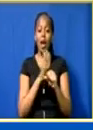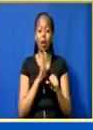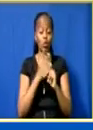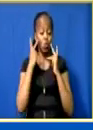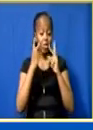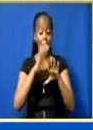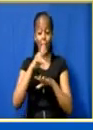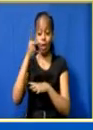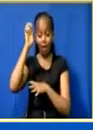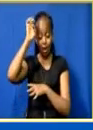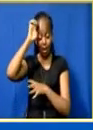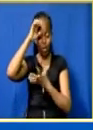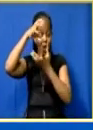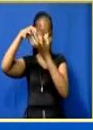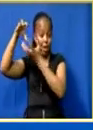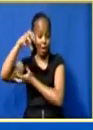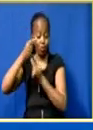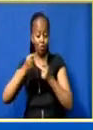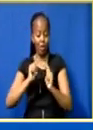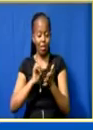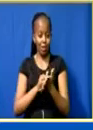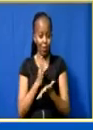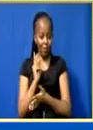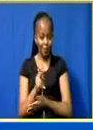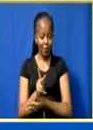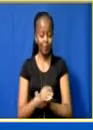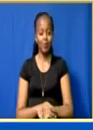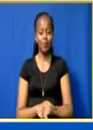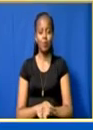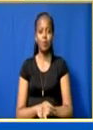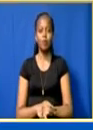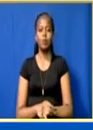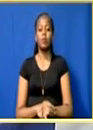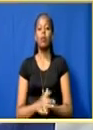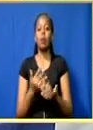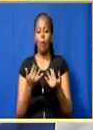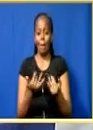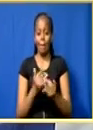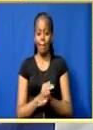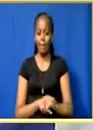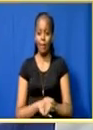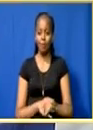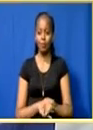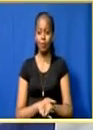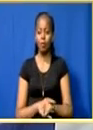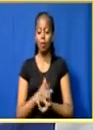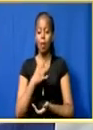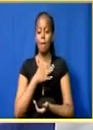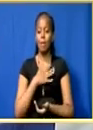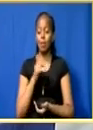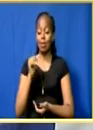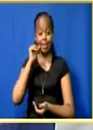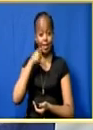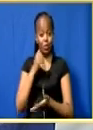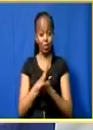see at the Kenya Education Cloud. You try it. Okay? Great. So this is nice